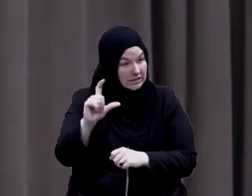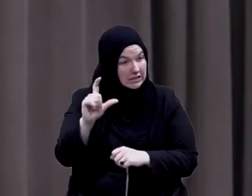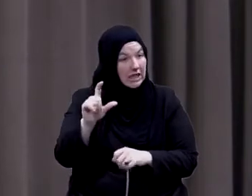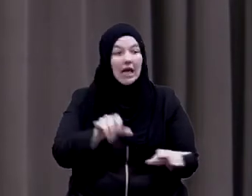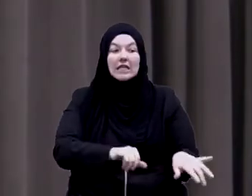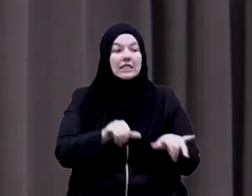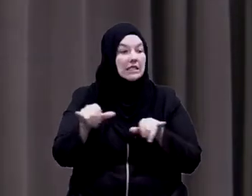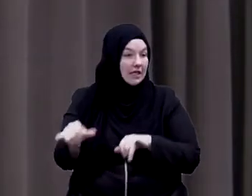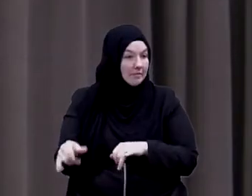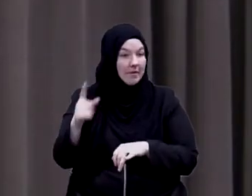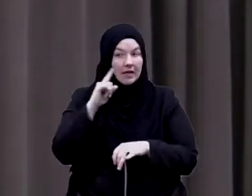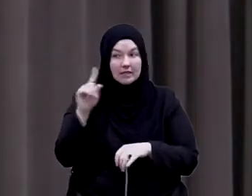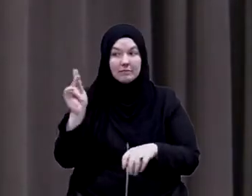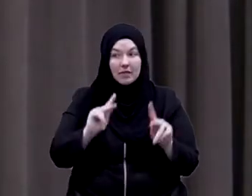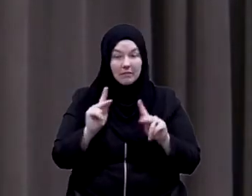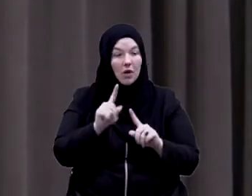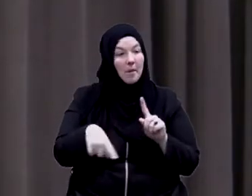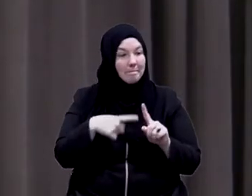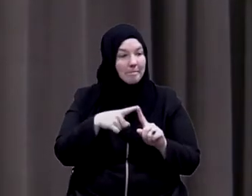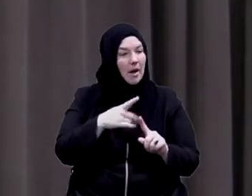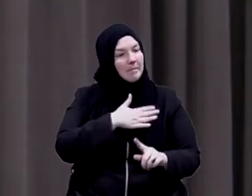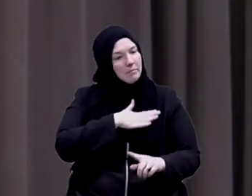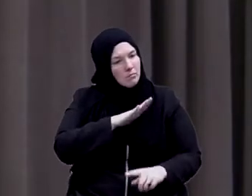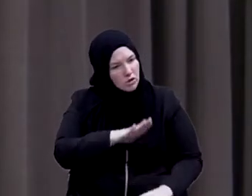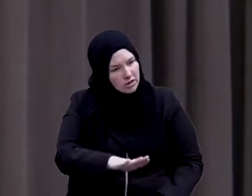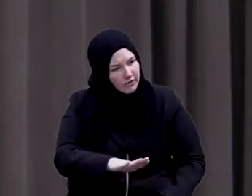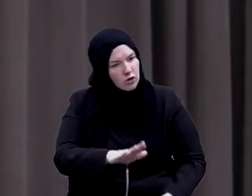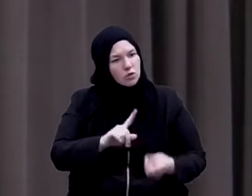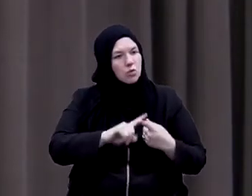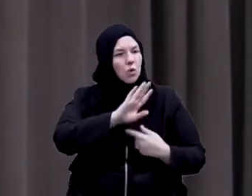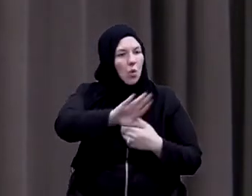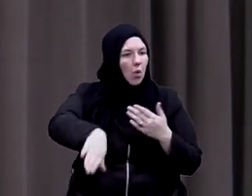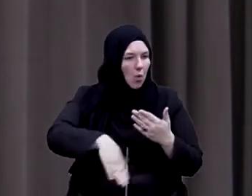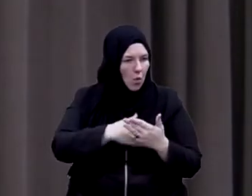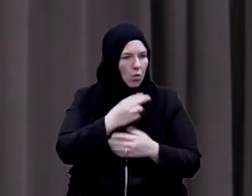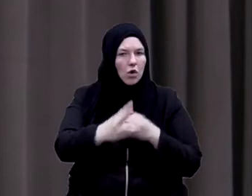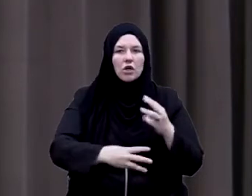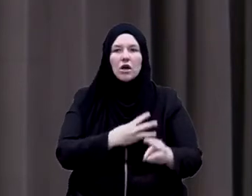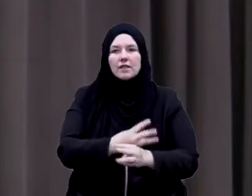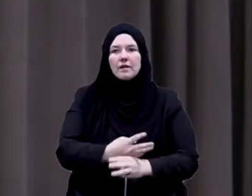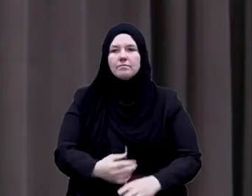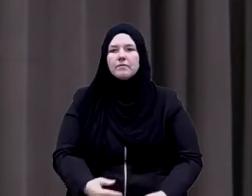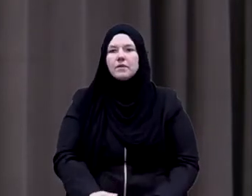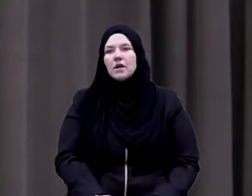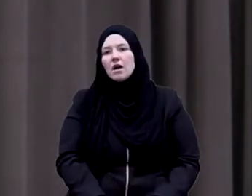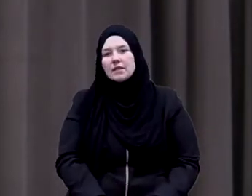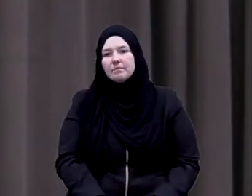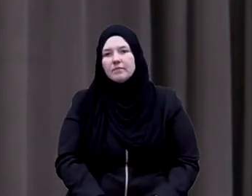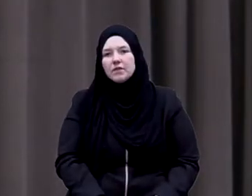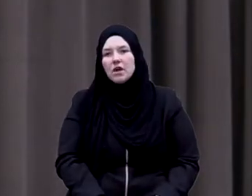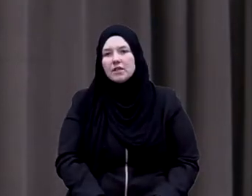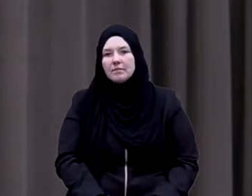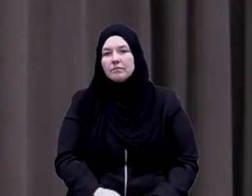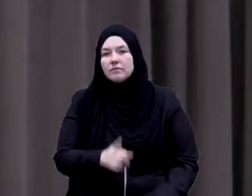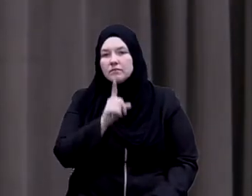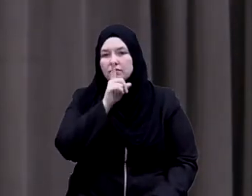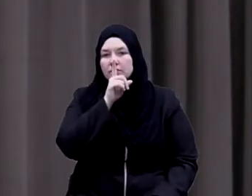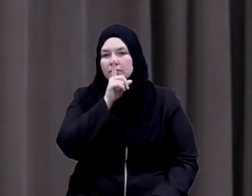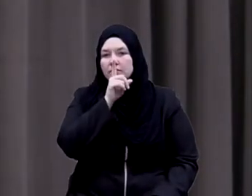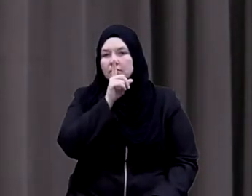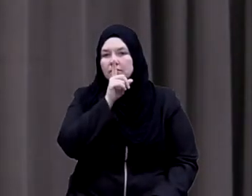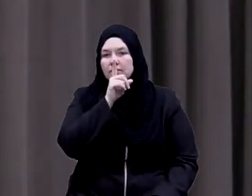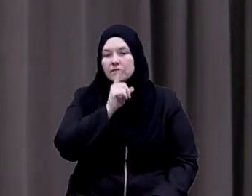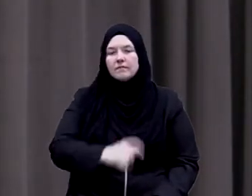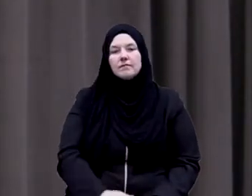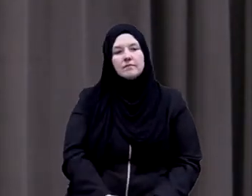much as it is about being merciful to the whole of humanity. It is both. There is no